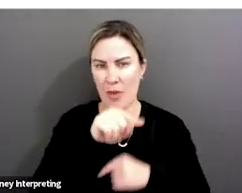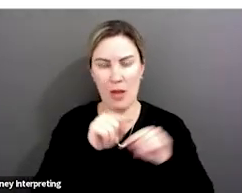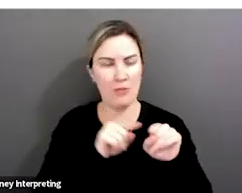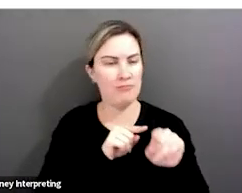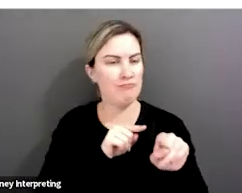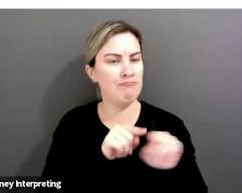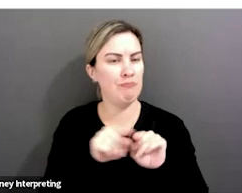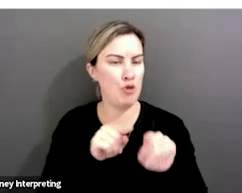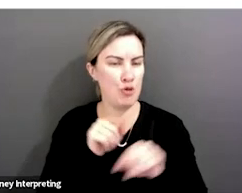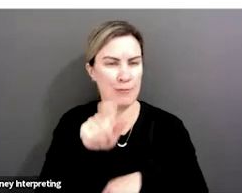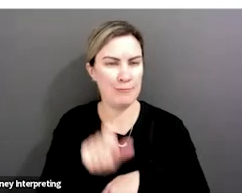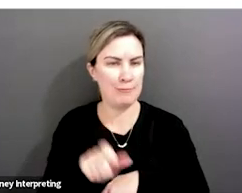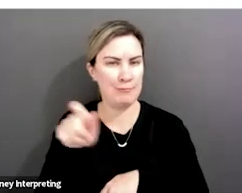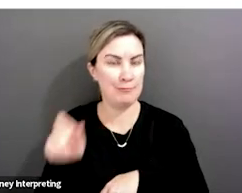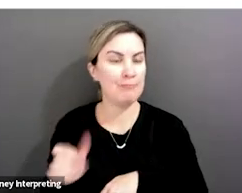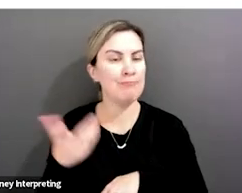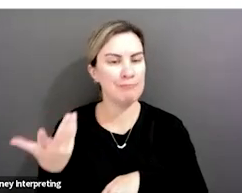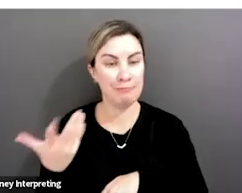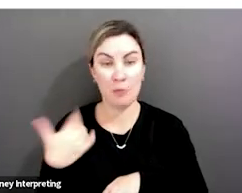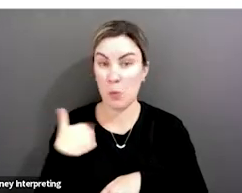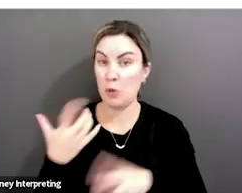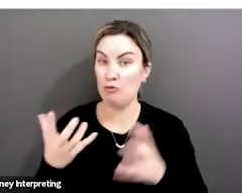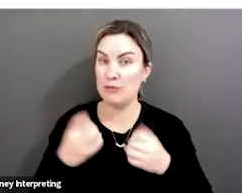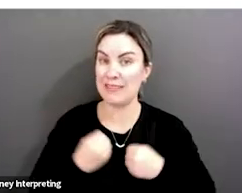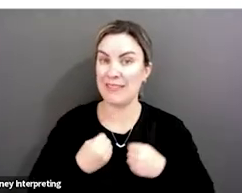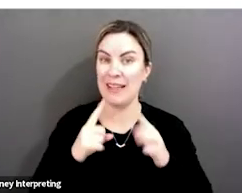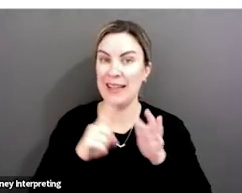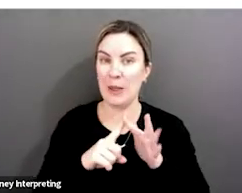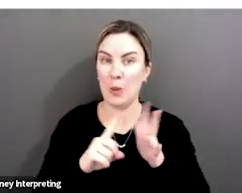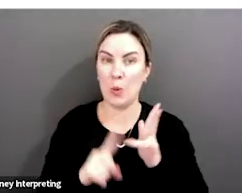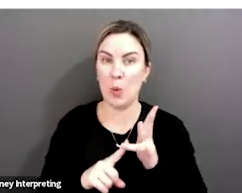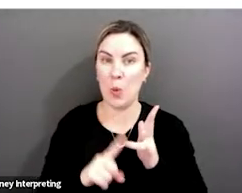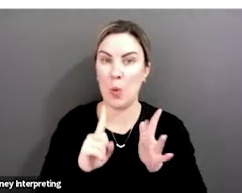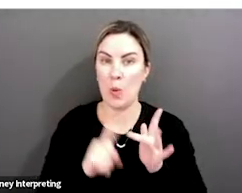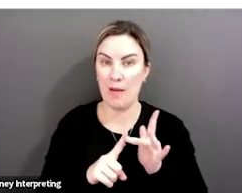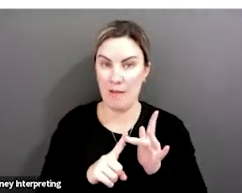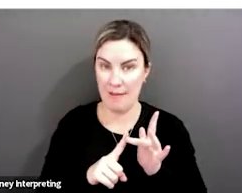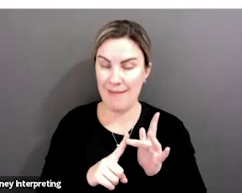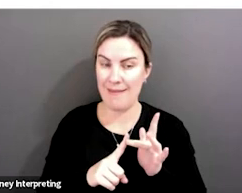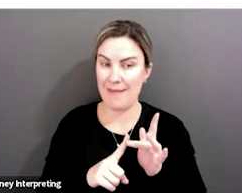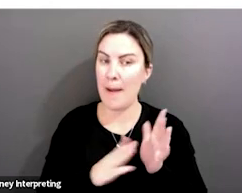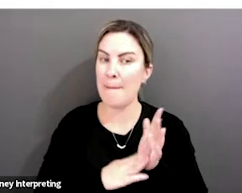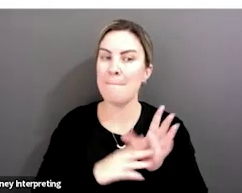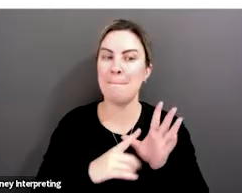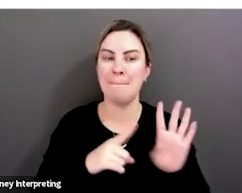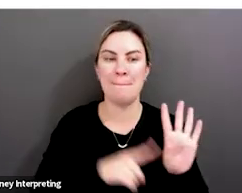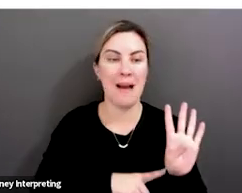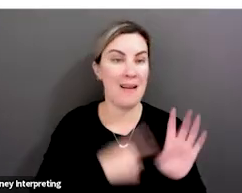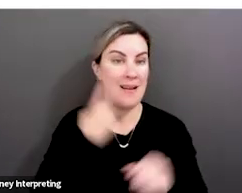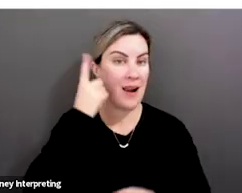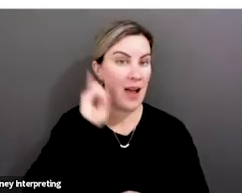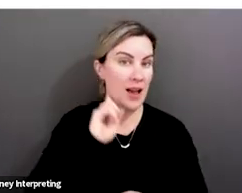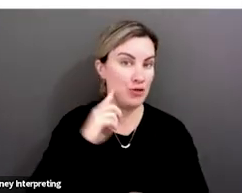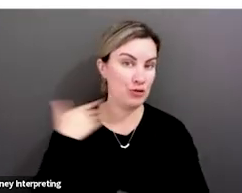numbers come from the EOIs that we've received between May last year to April this